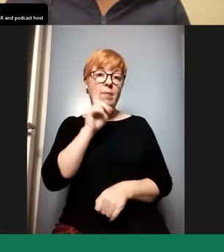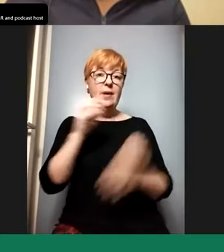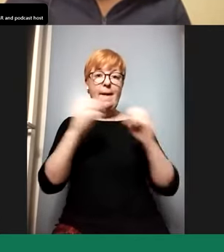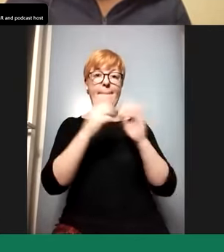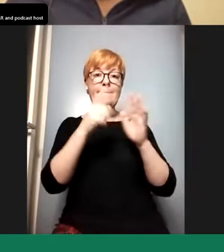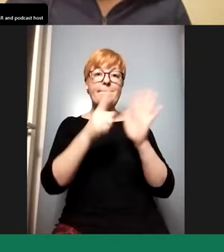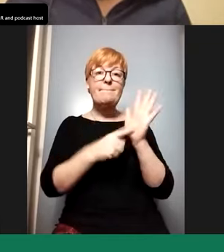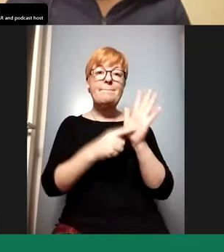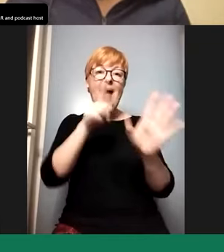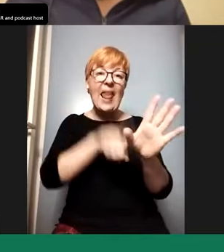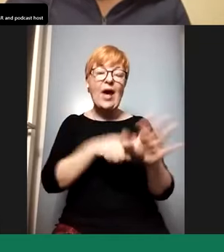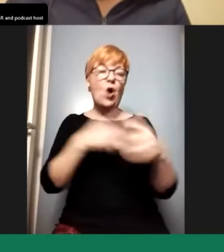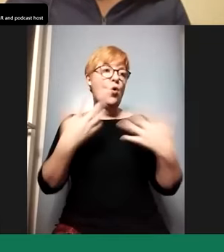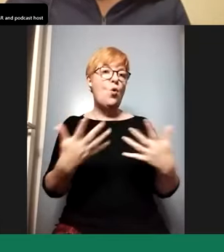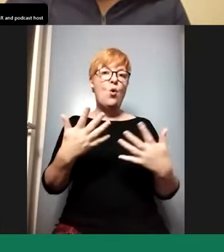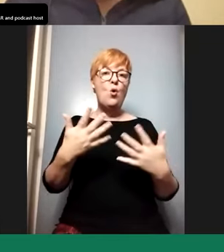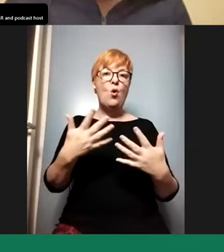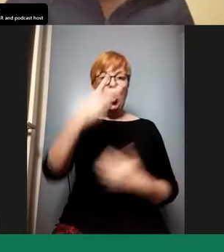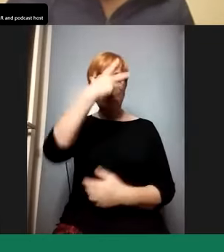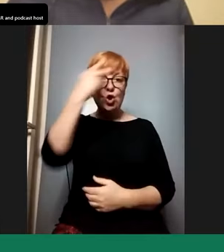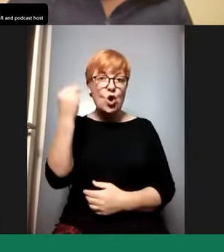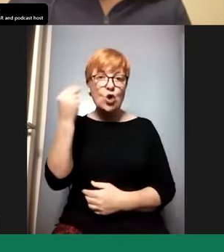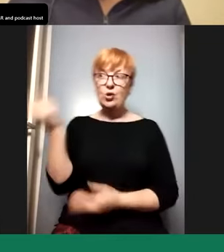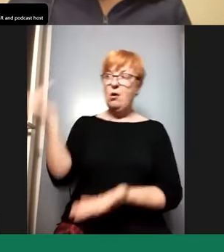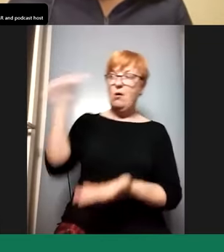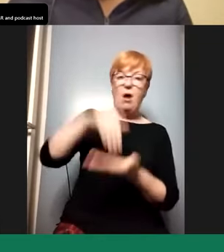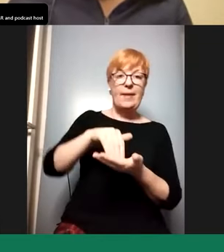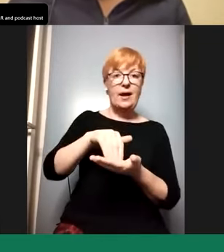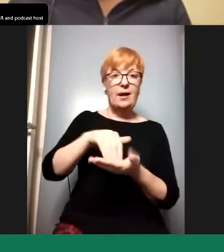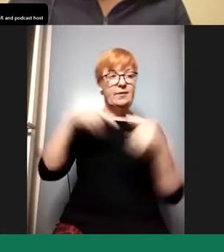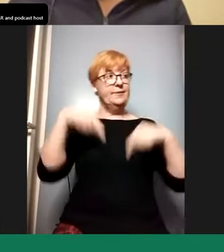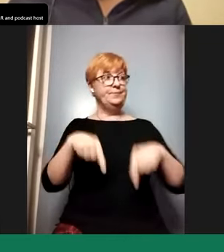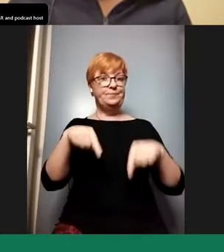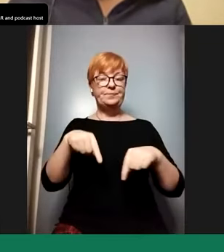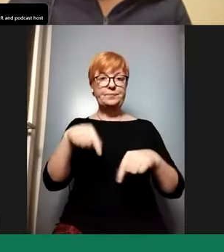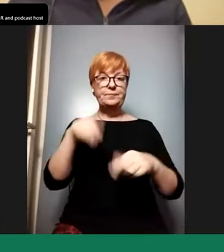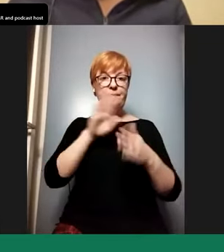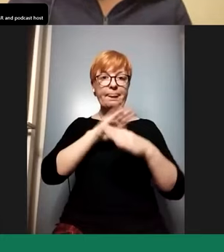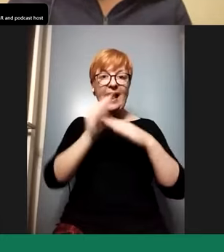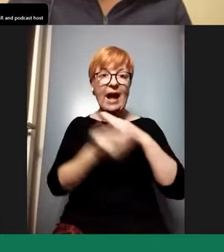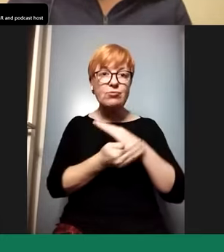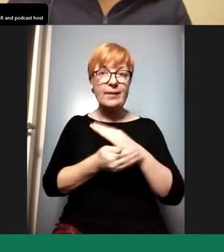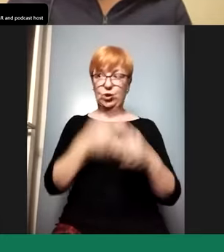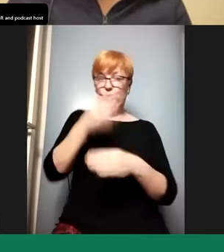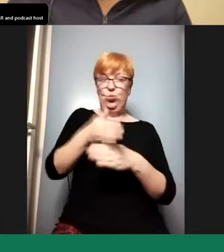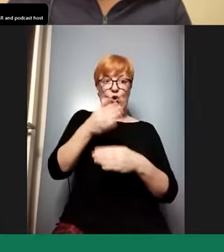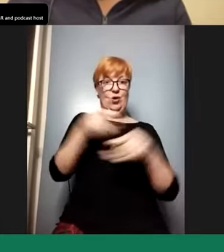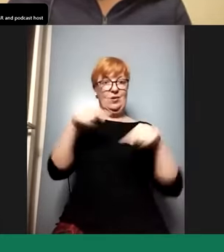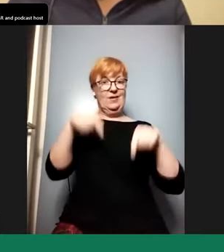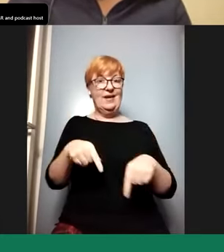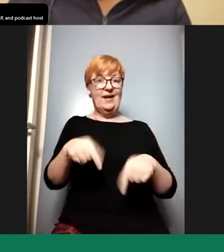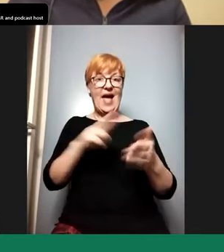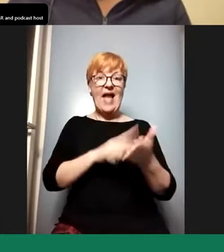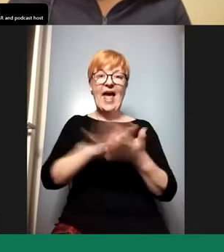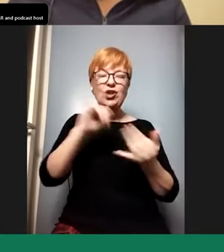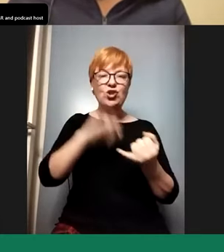in the military, or the nurse that's coming over or is about to come over from the Caribbean to work in the NHS.